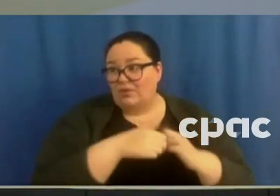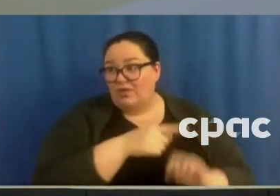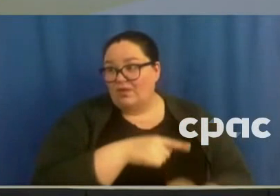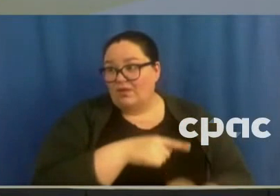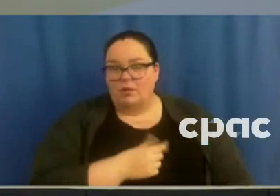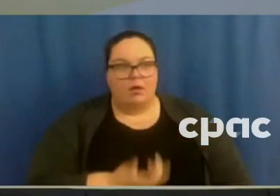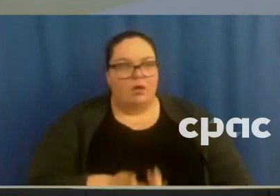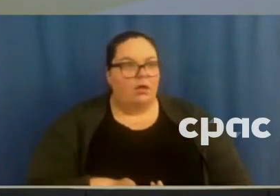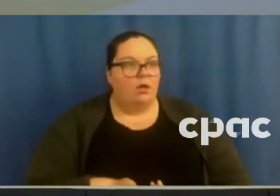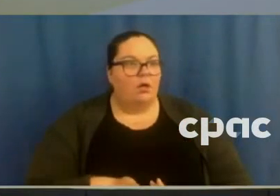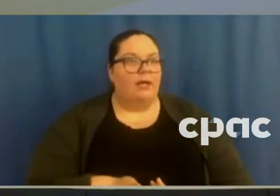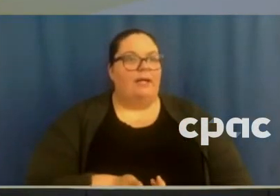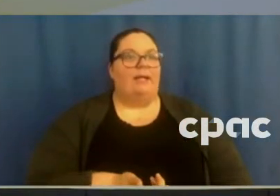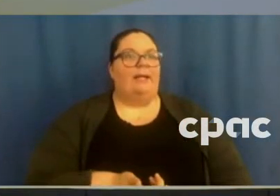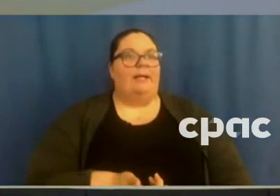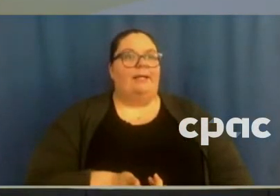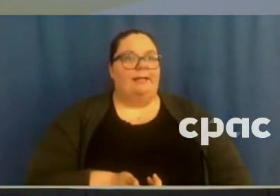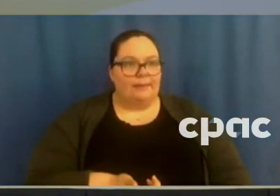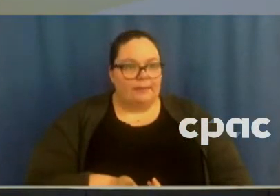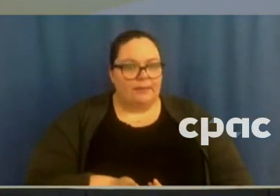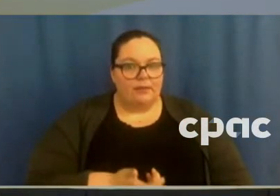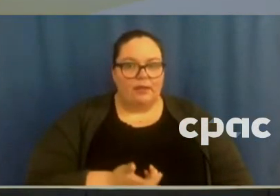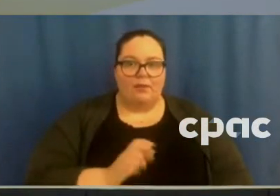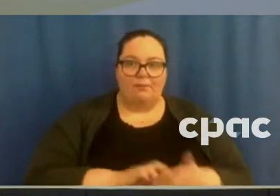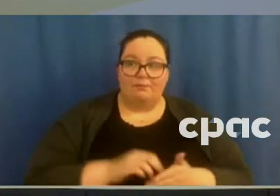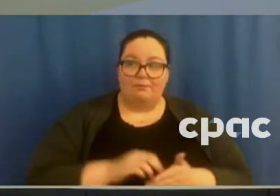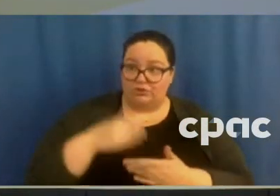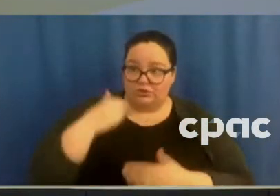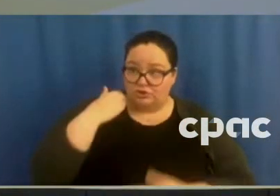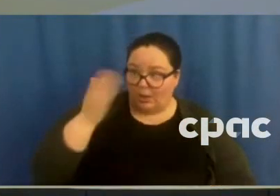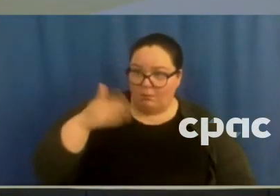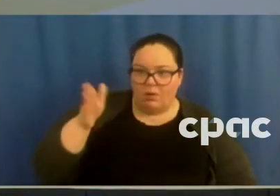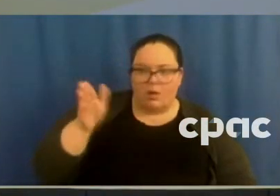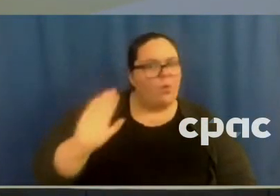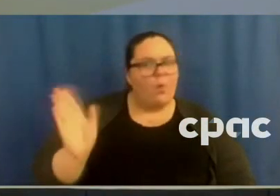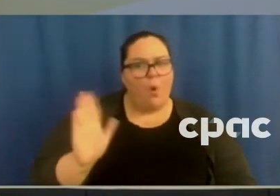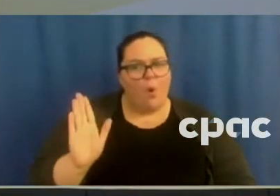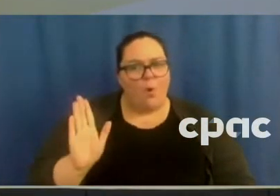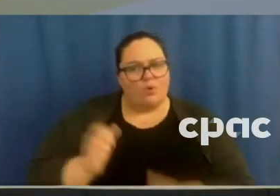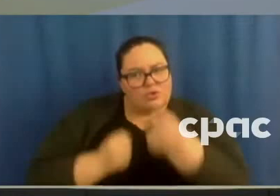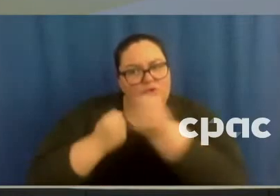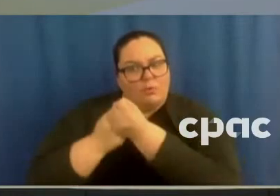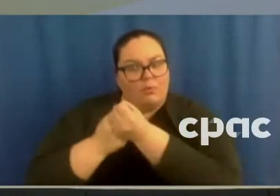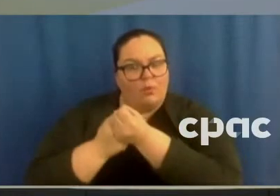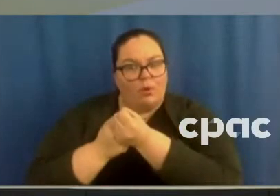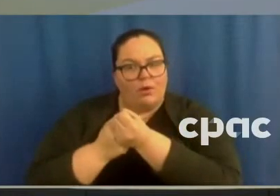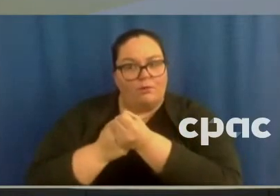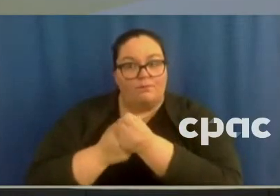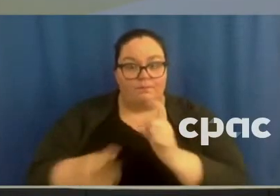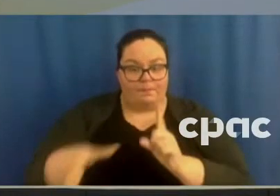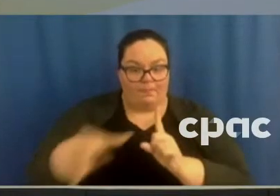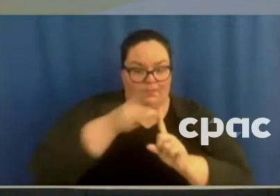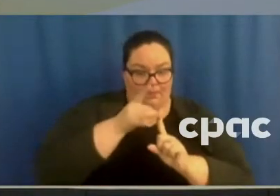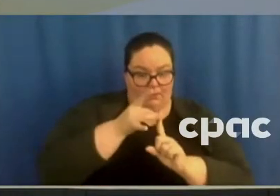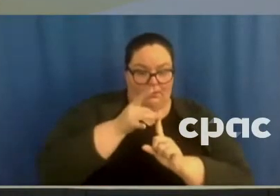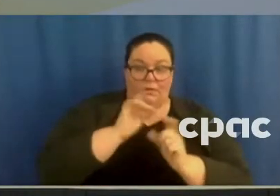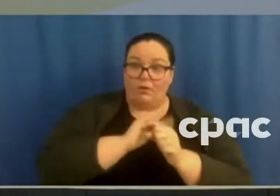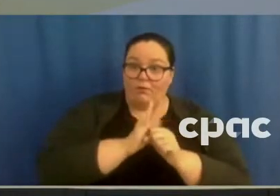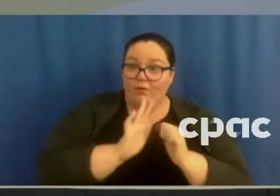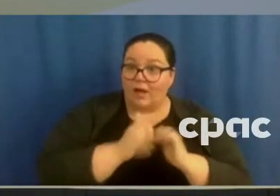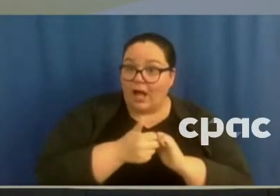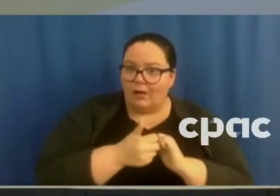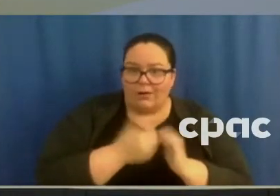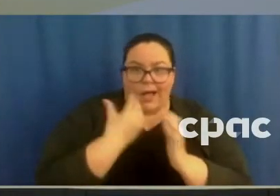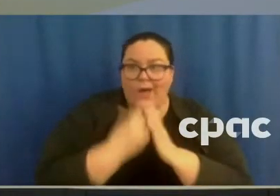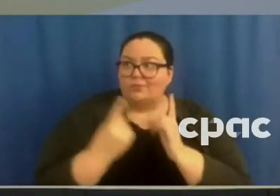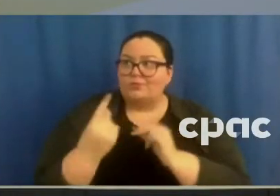it is our role to support them. In many cases, they got COVID-19 as a result of going about their daily routine.